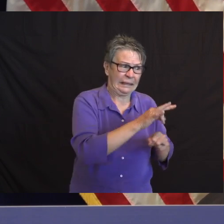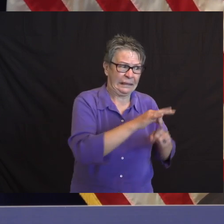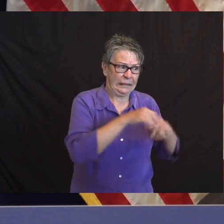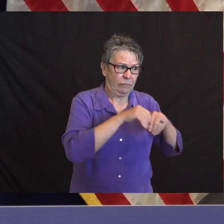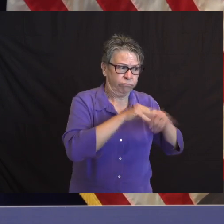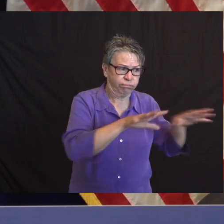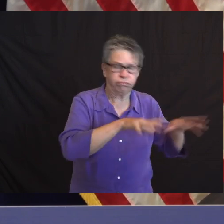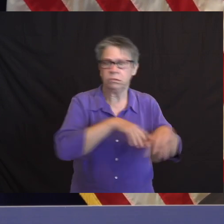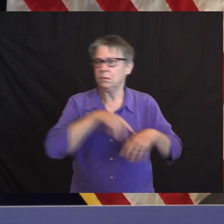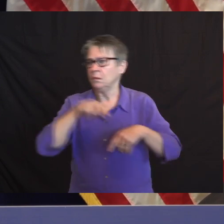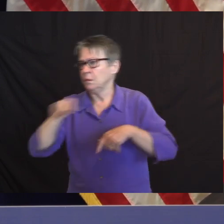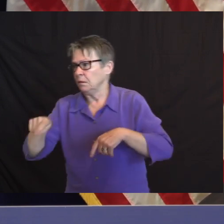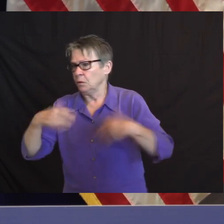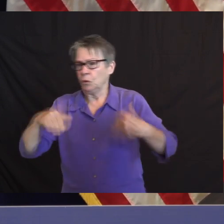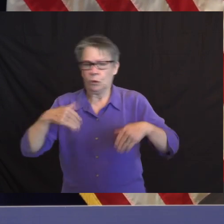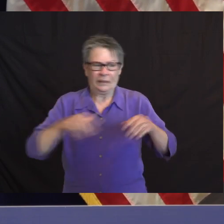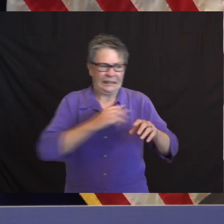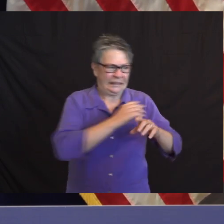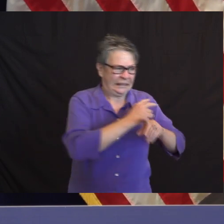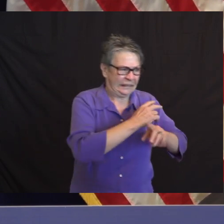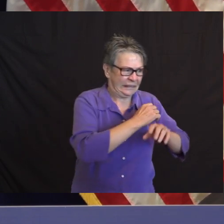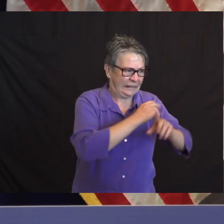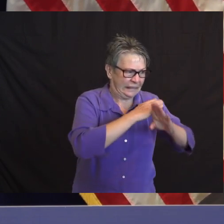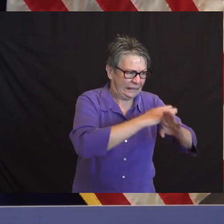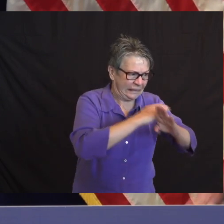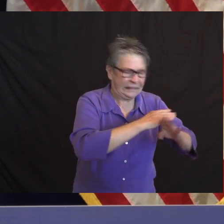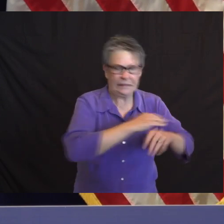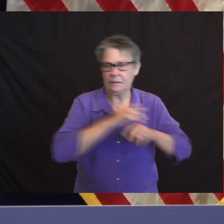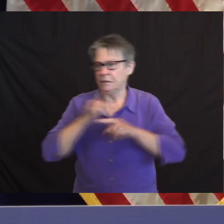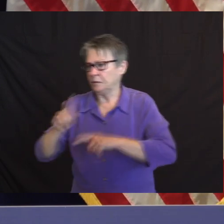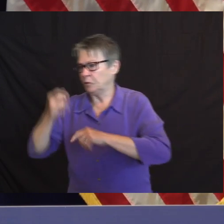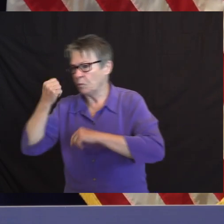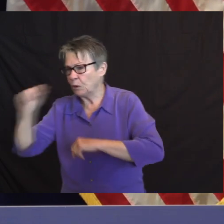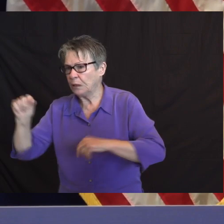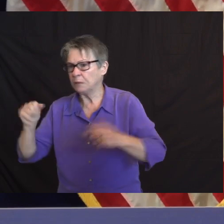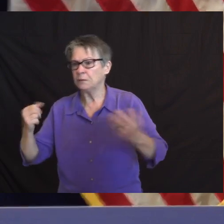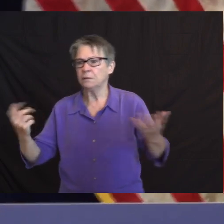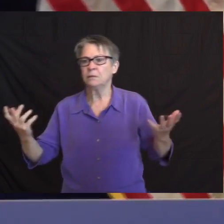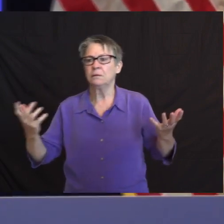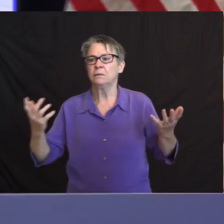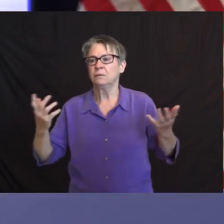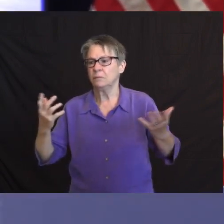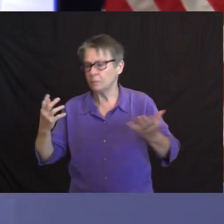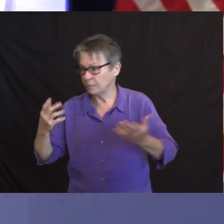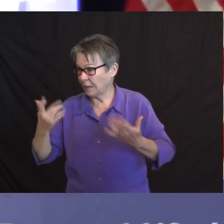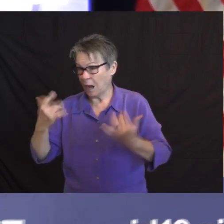period, full stop. Get tested. God bless you all. We'll see you tomorrow.